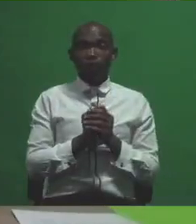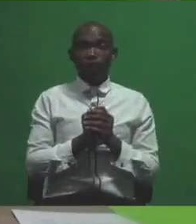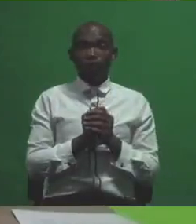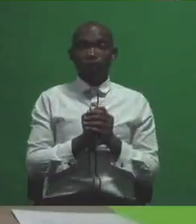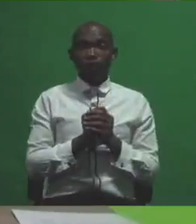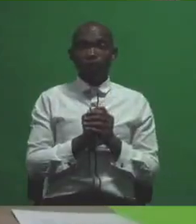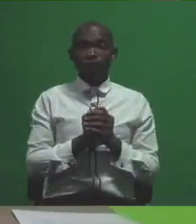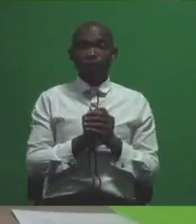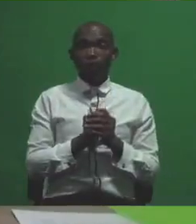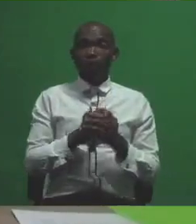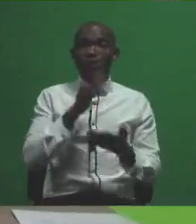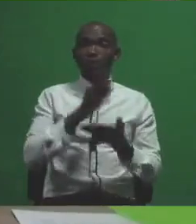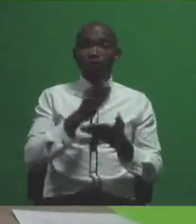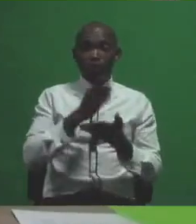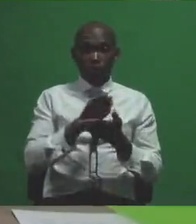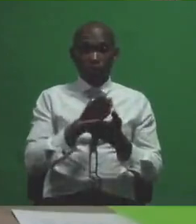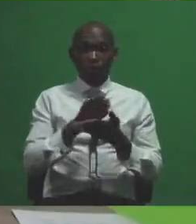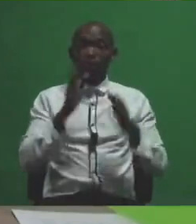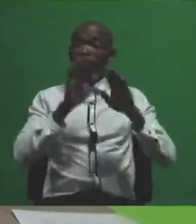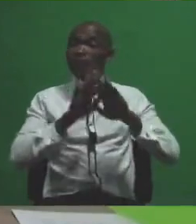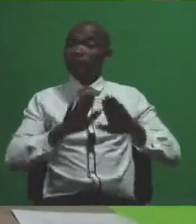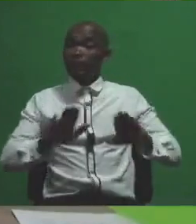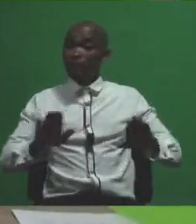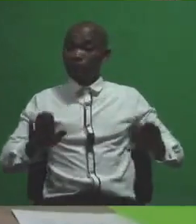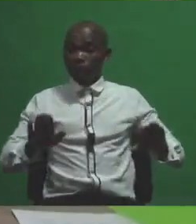ensure the safety